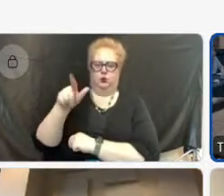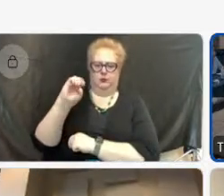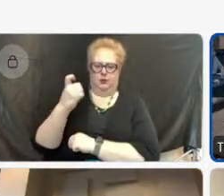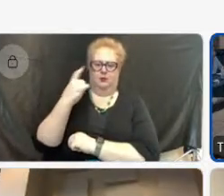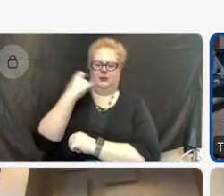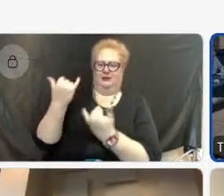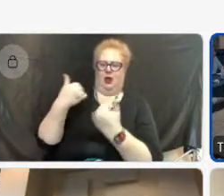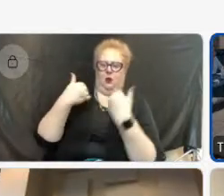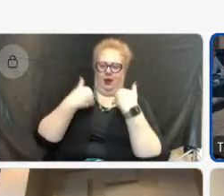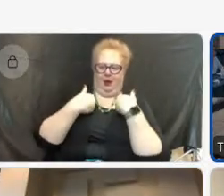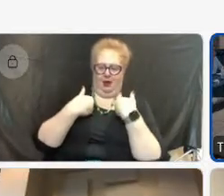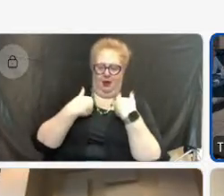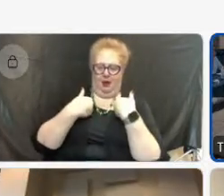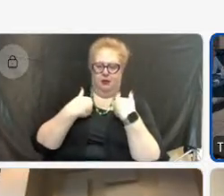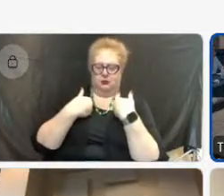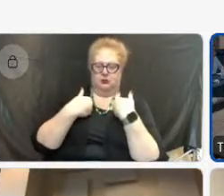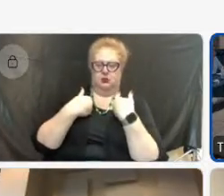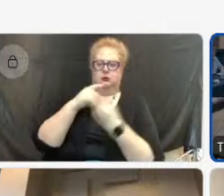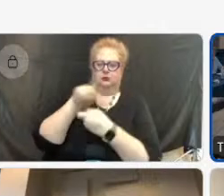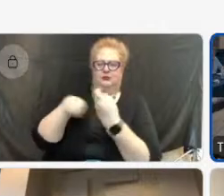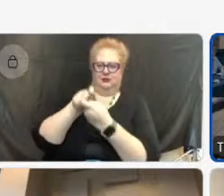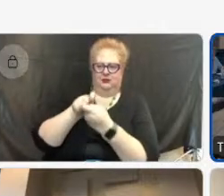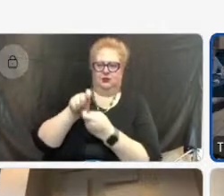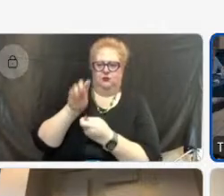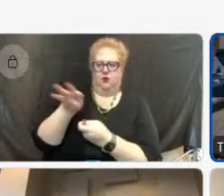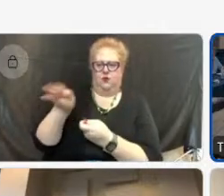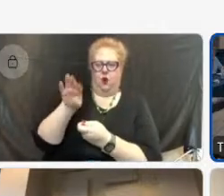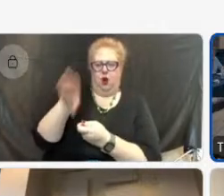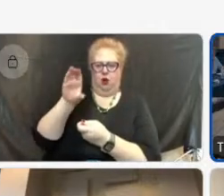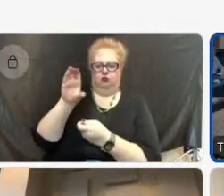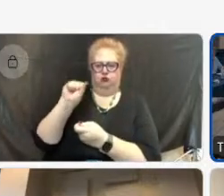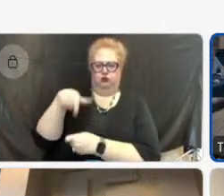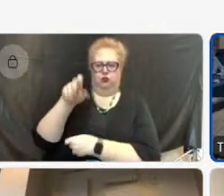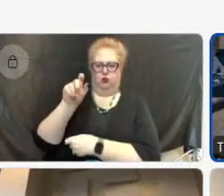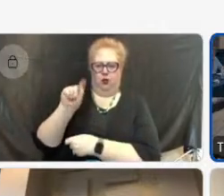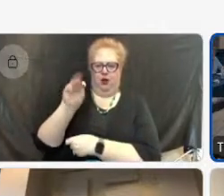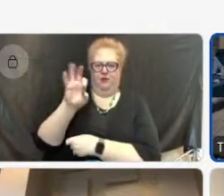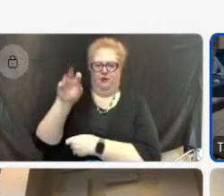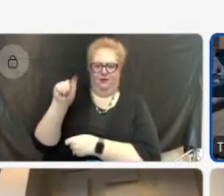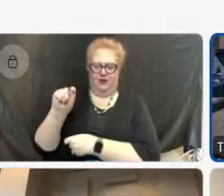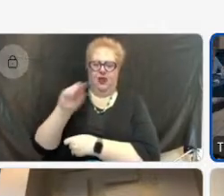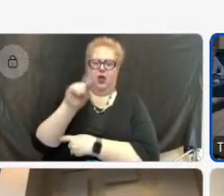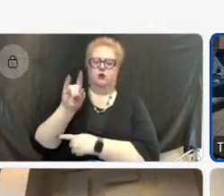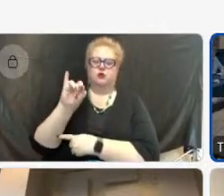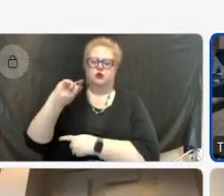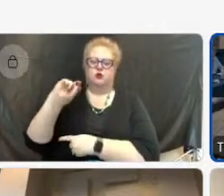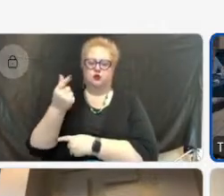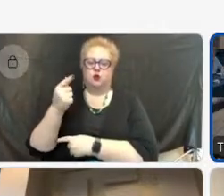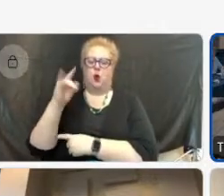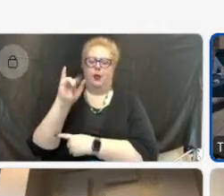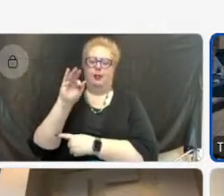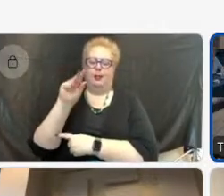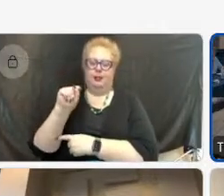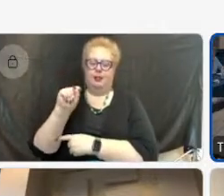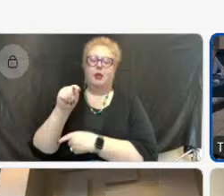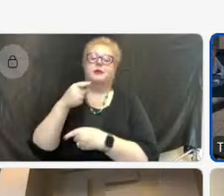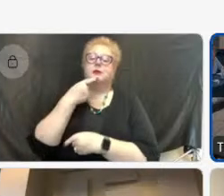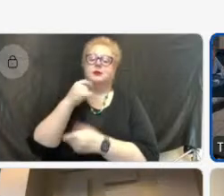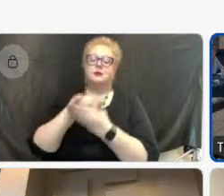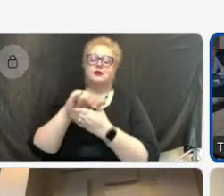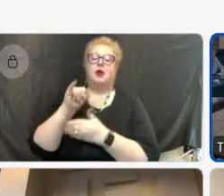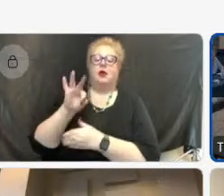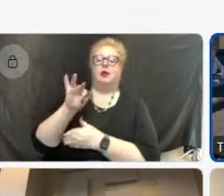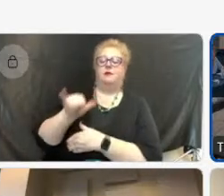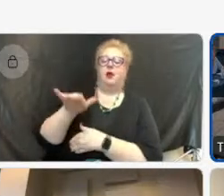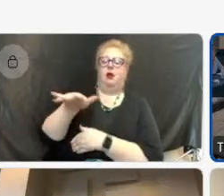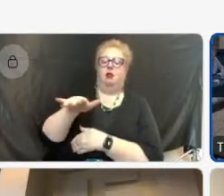area. Section 36-255 of the city's zoning ordinance states, in the case of a lot used for a two-family